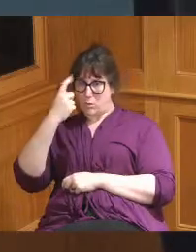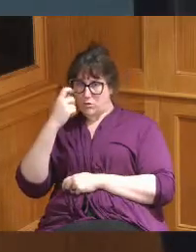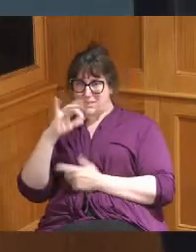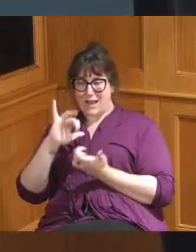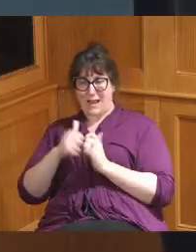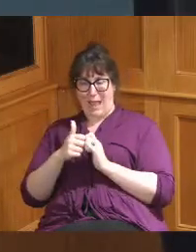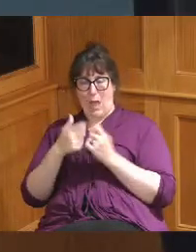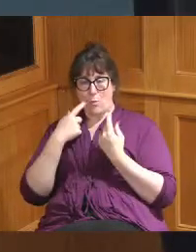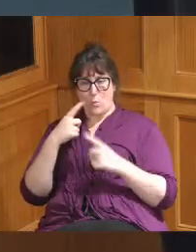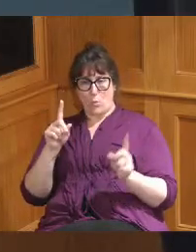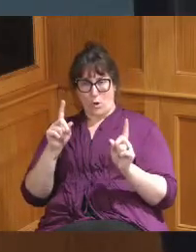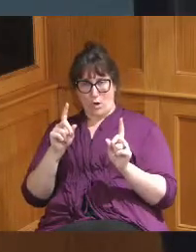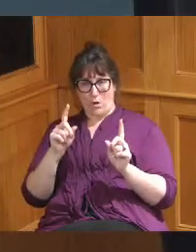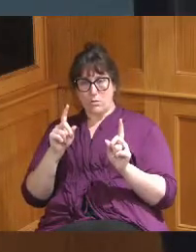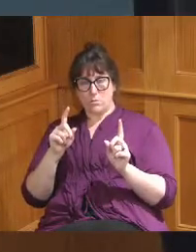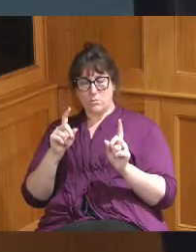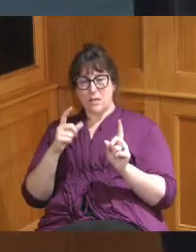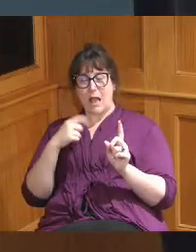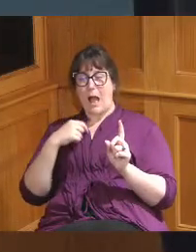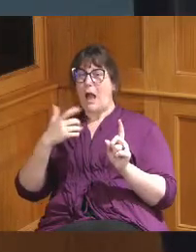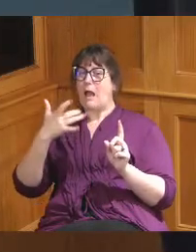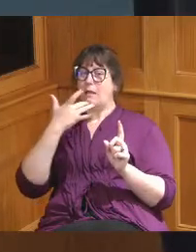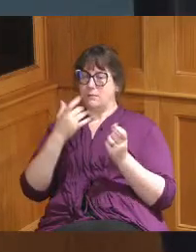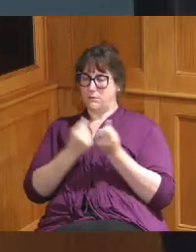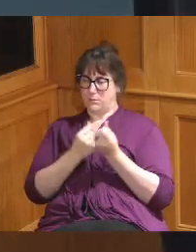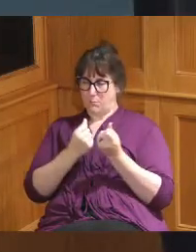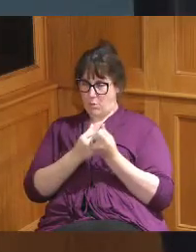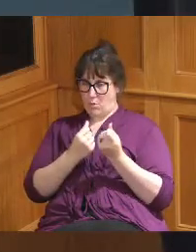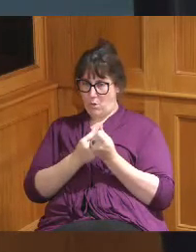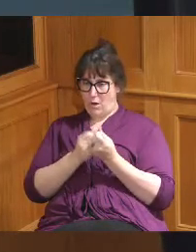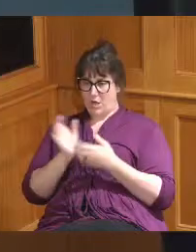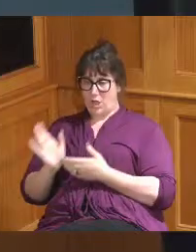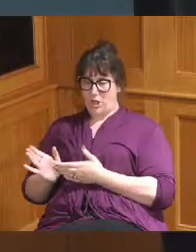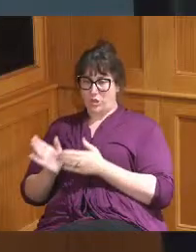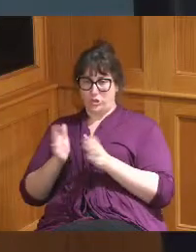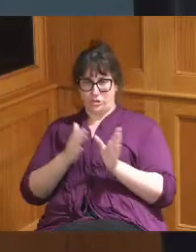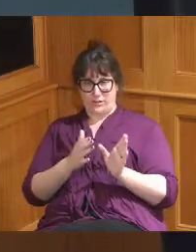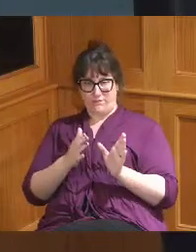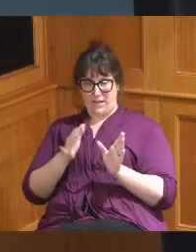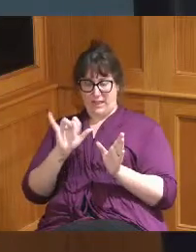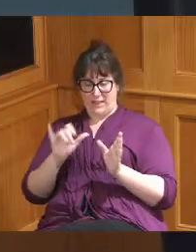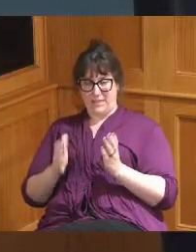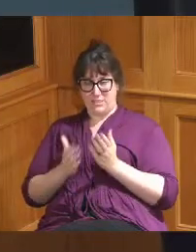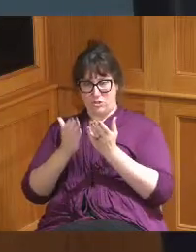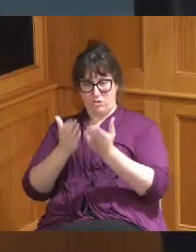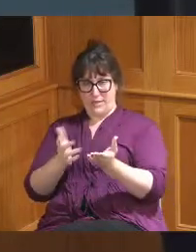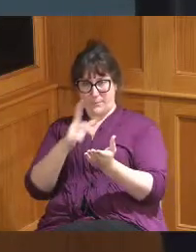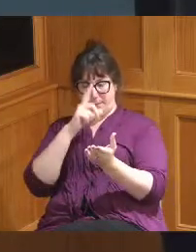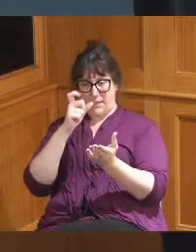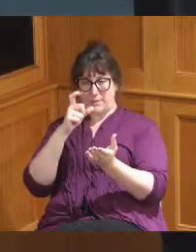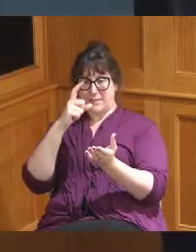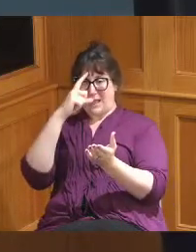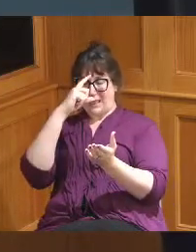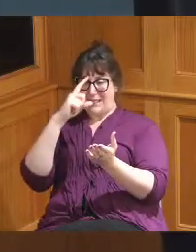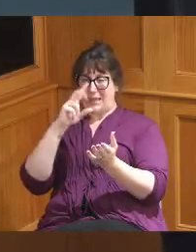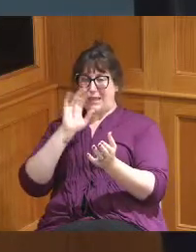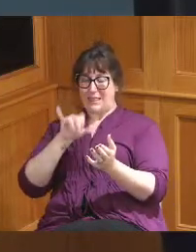is going to work. So I am in favor of the shifting that you're suggesting here, because I think it responds